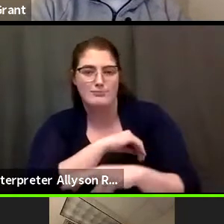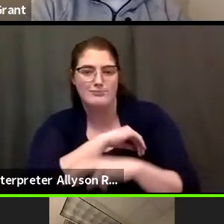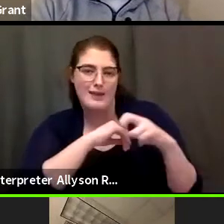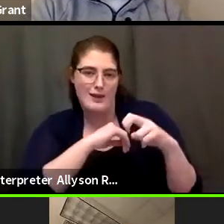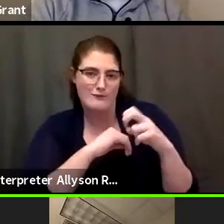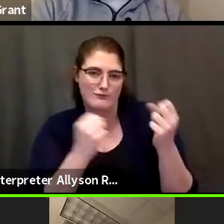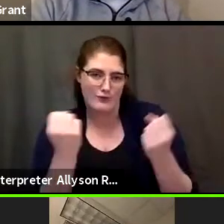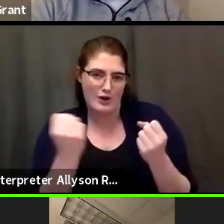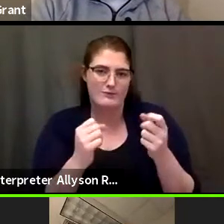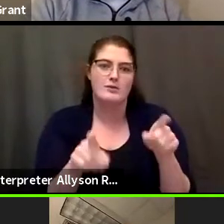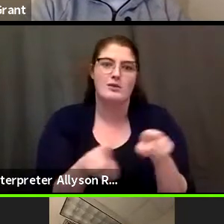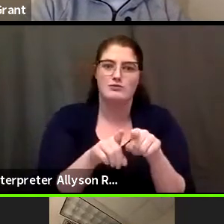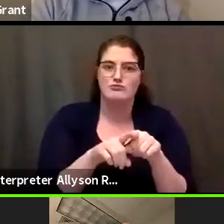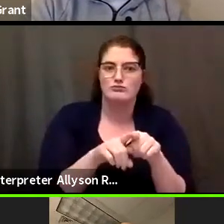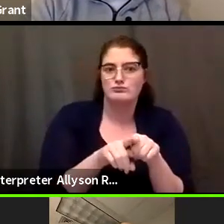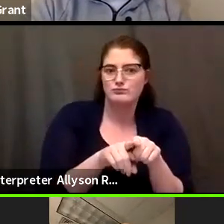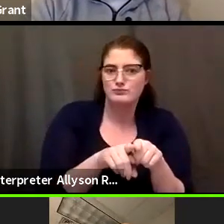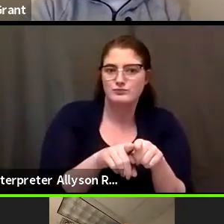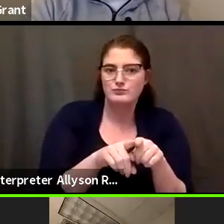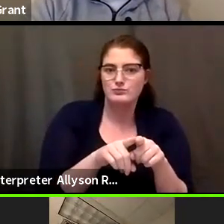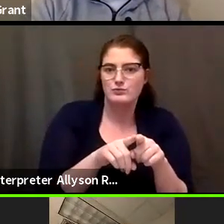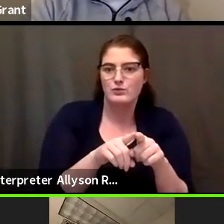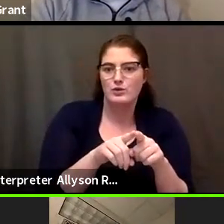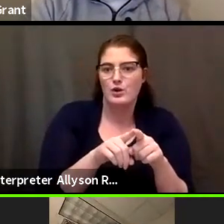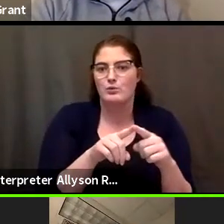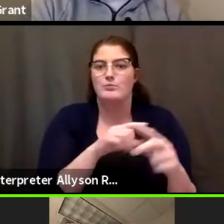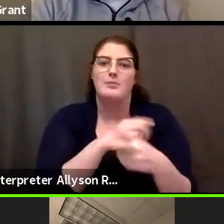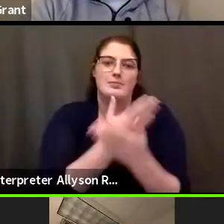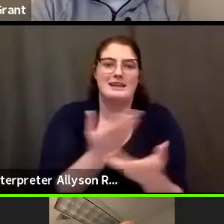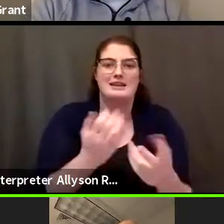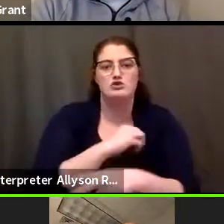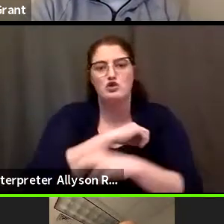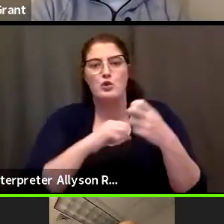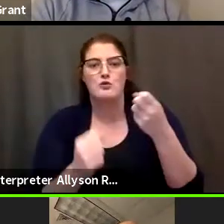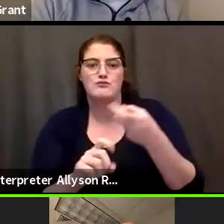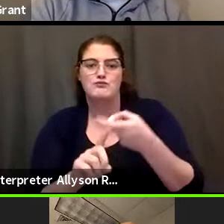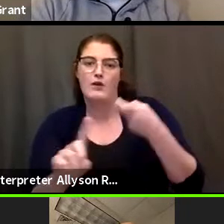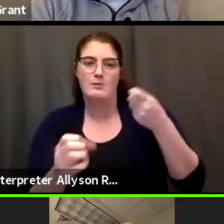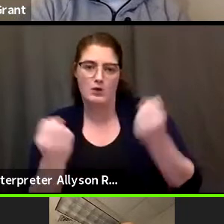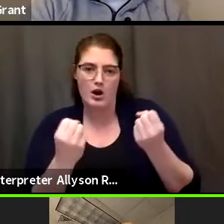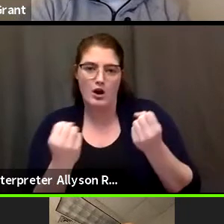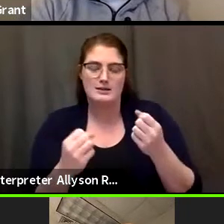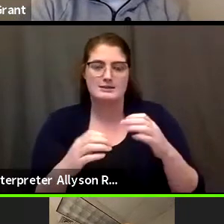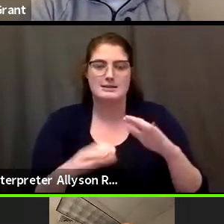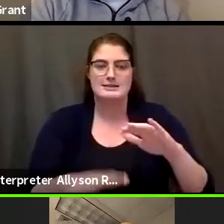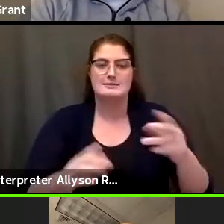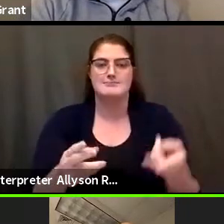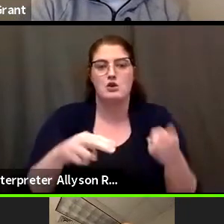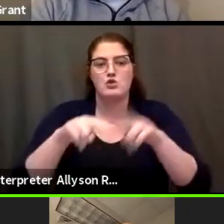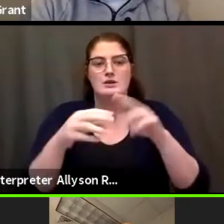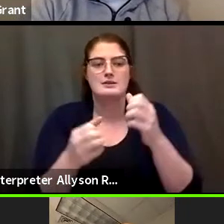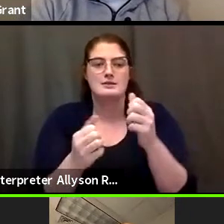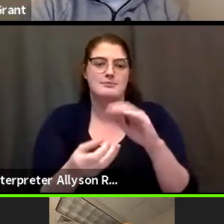also stolen autos, is to have increased patrols in those areas. When we have